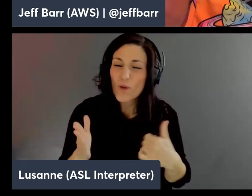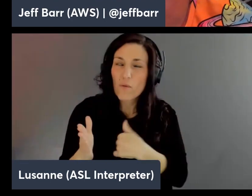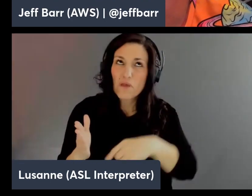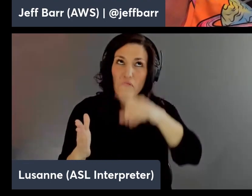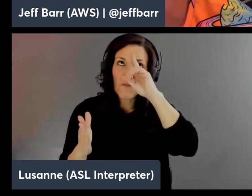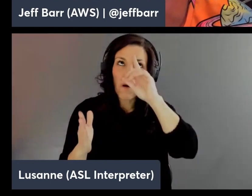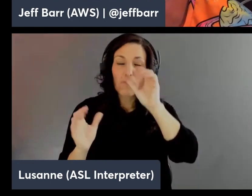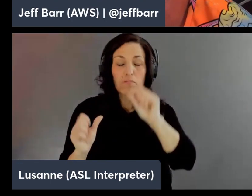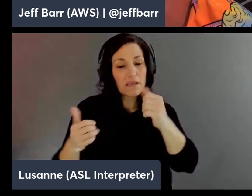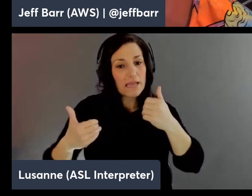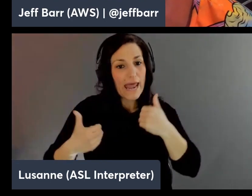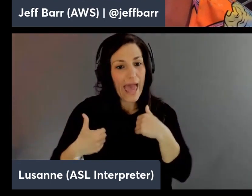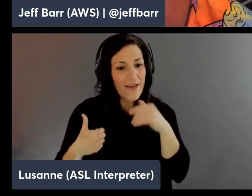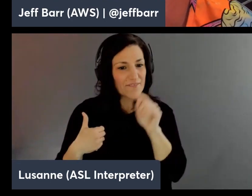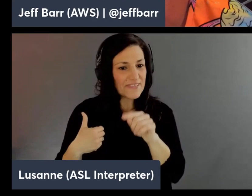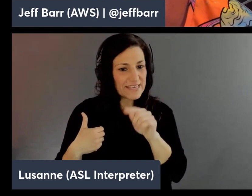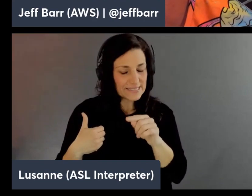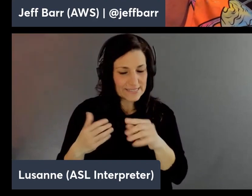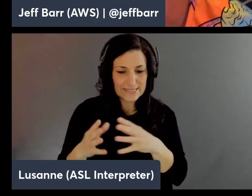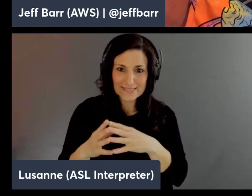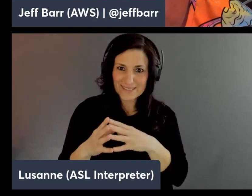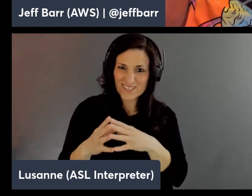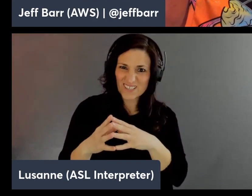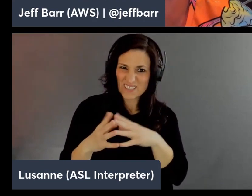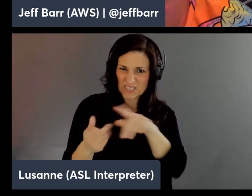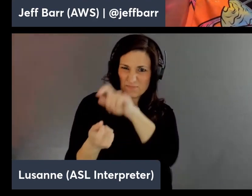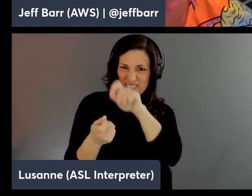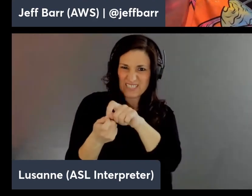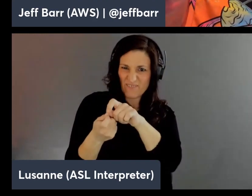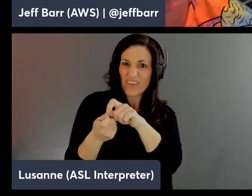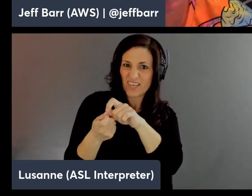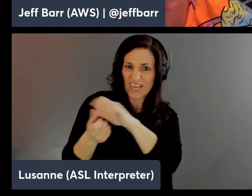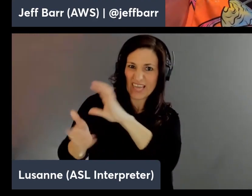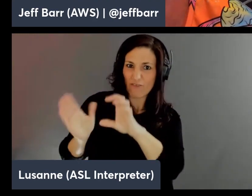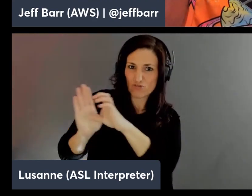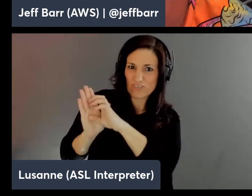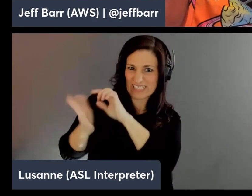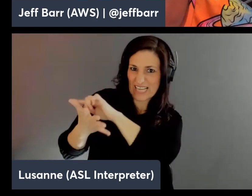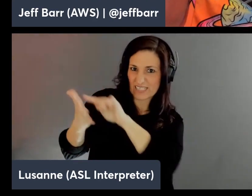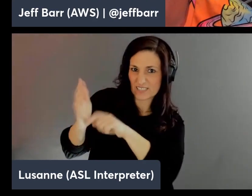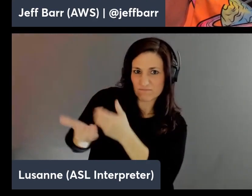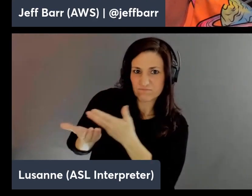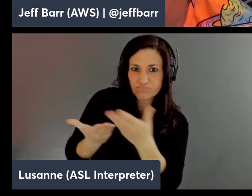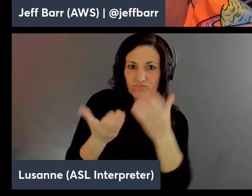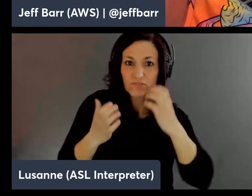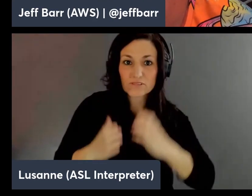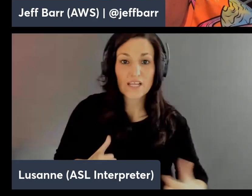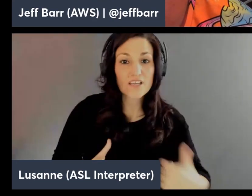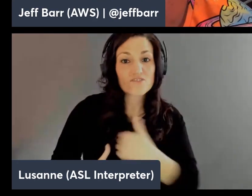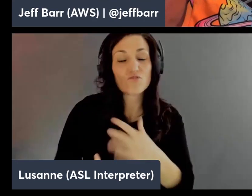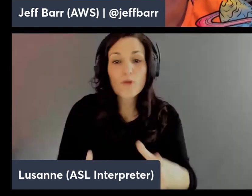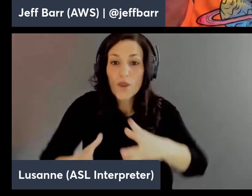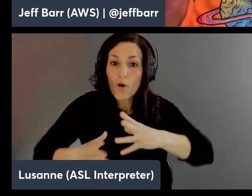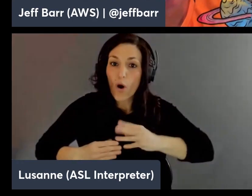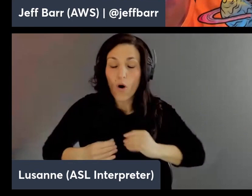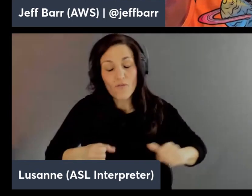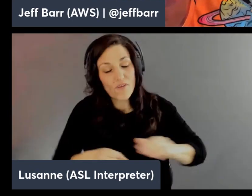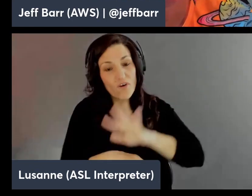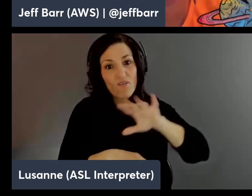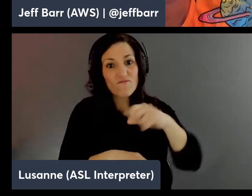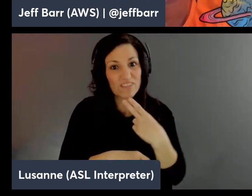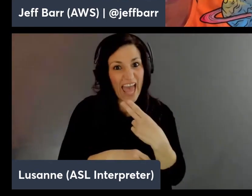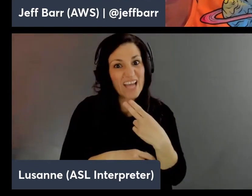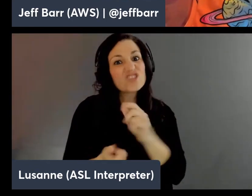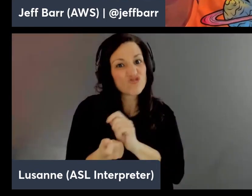bring this characteristics for our customers is we start owning the whole flash translation mm-hmm. layer. And then that is where